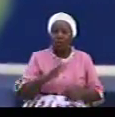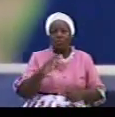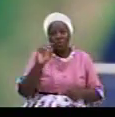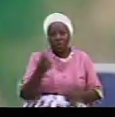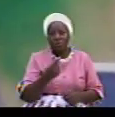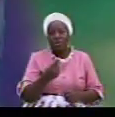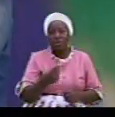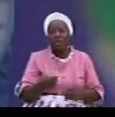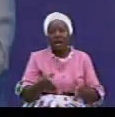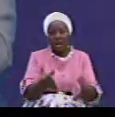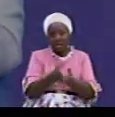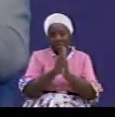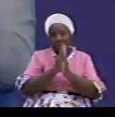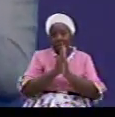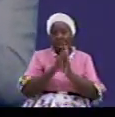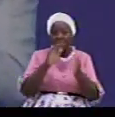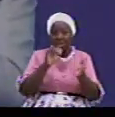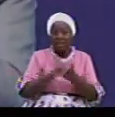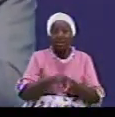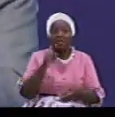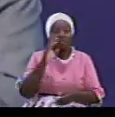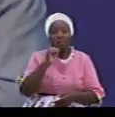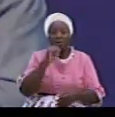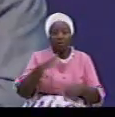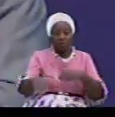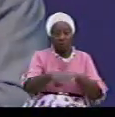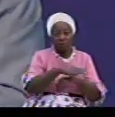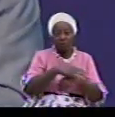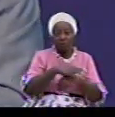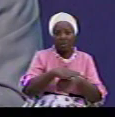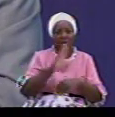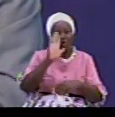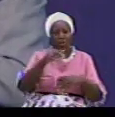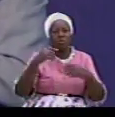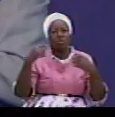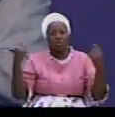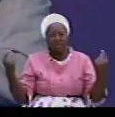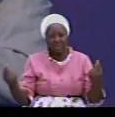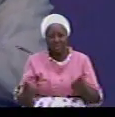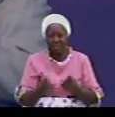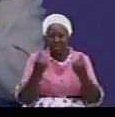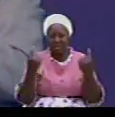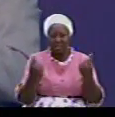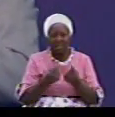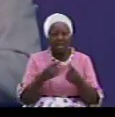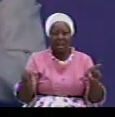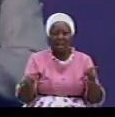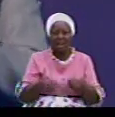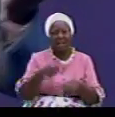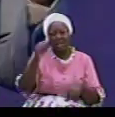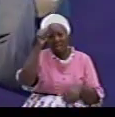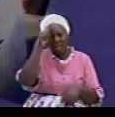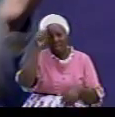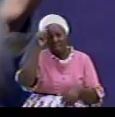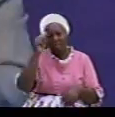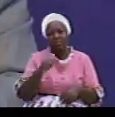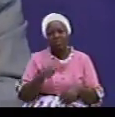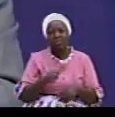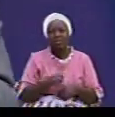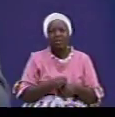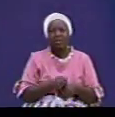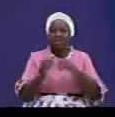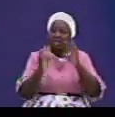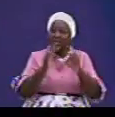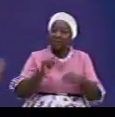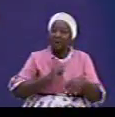requires that you will not cover your sin like Adam. If I